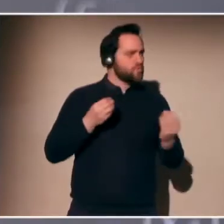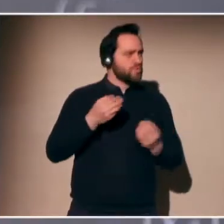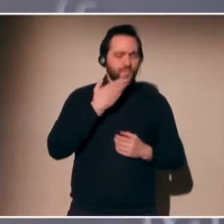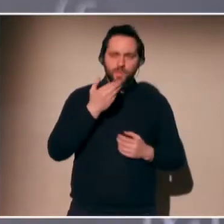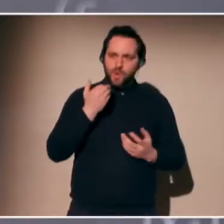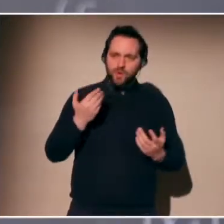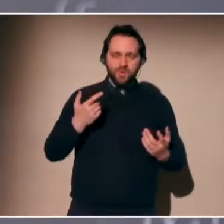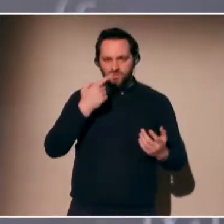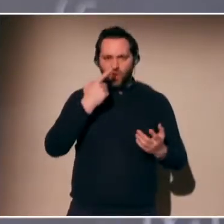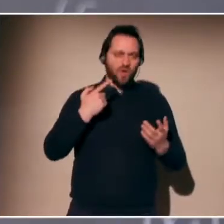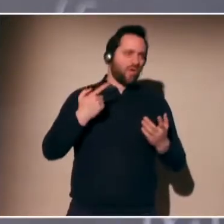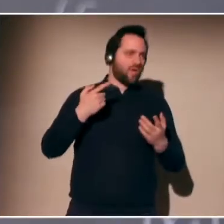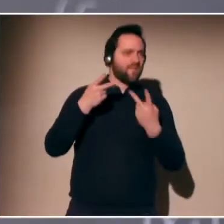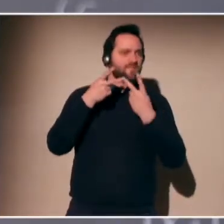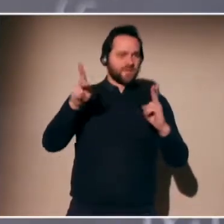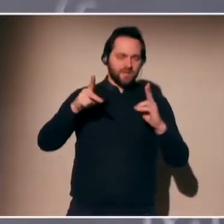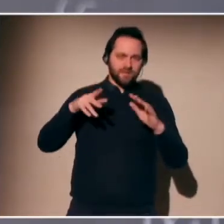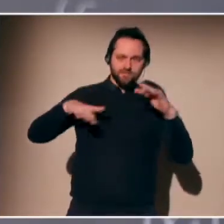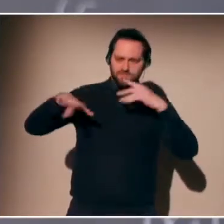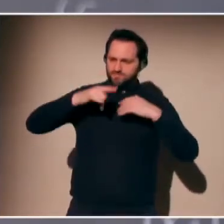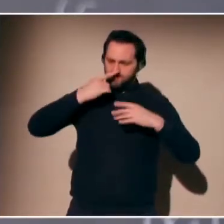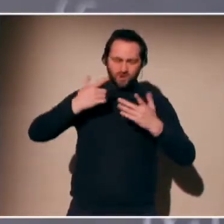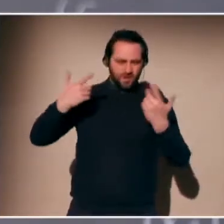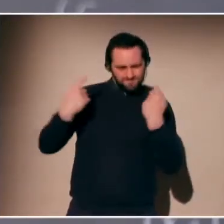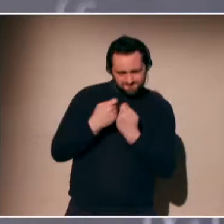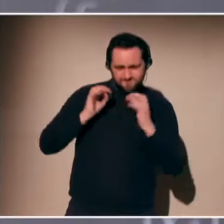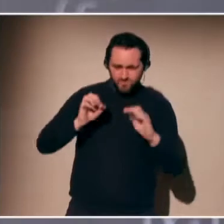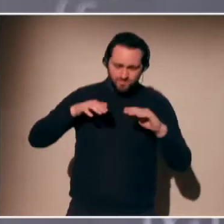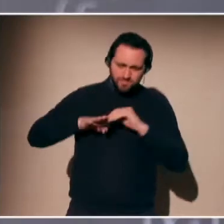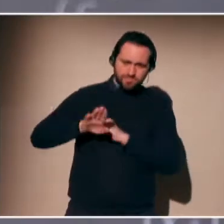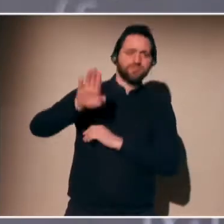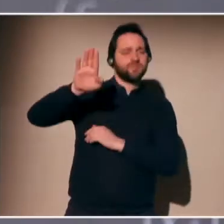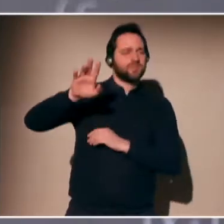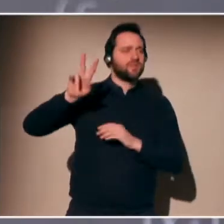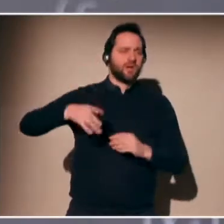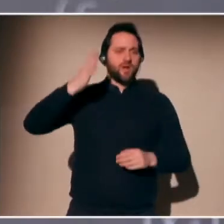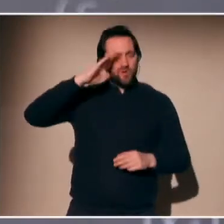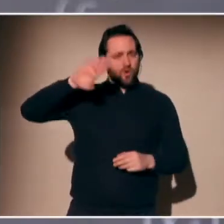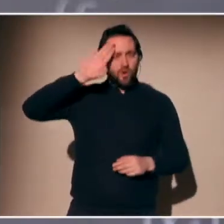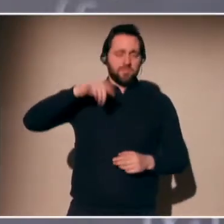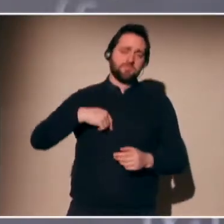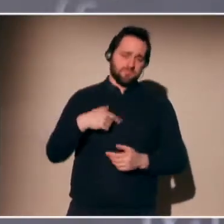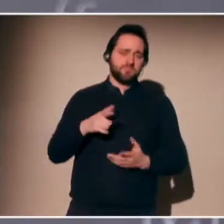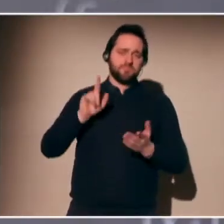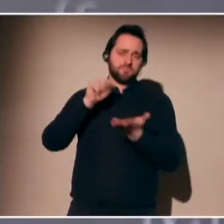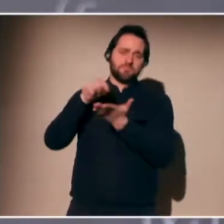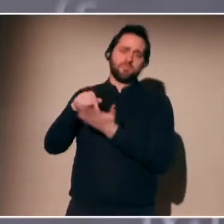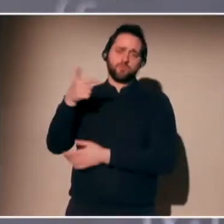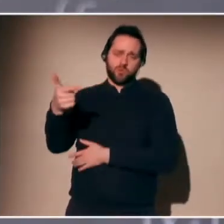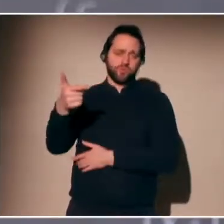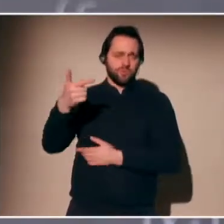phenomenon, a real rise of the local ecosystem. And so where was that in Europe? Mainly two